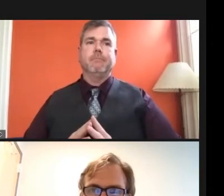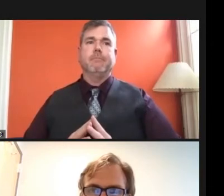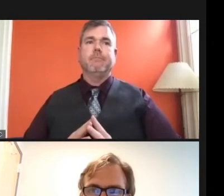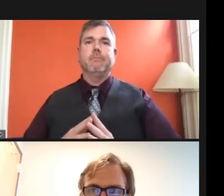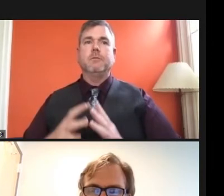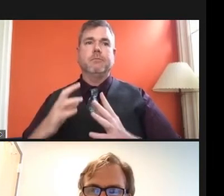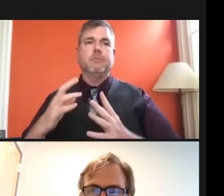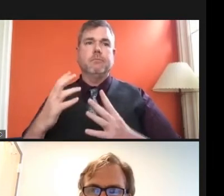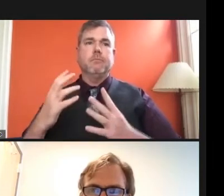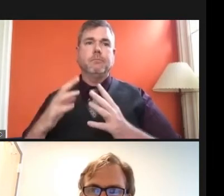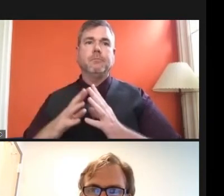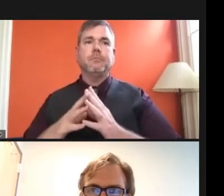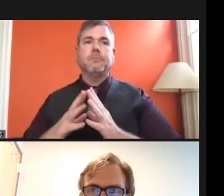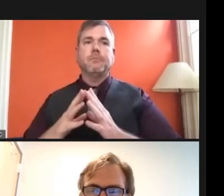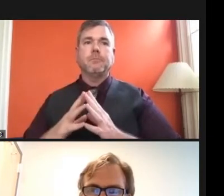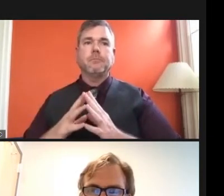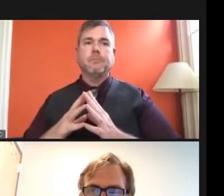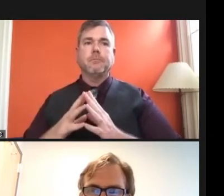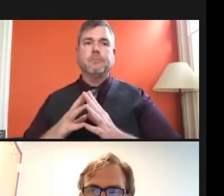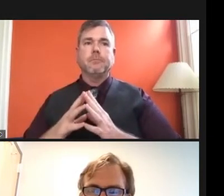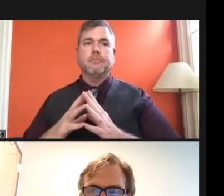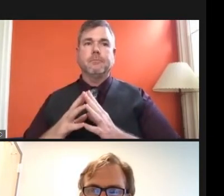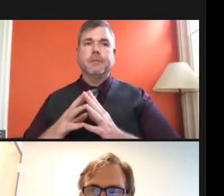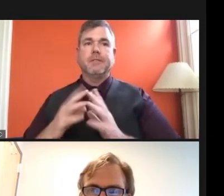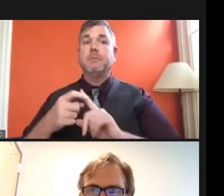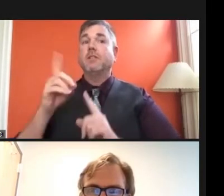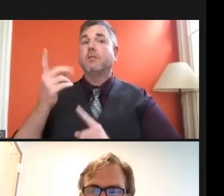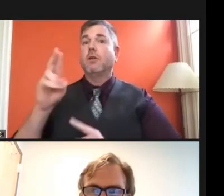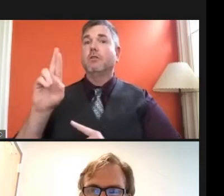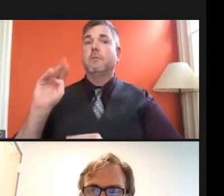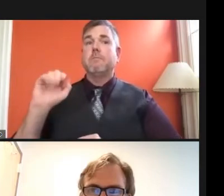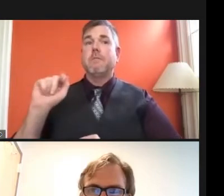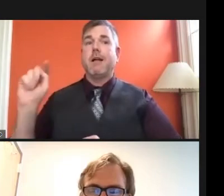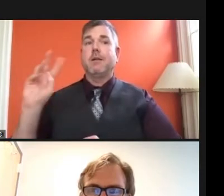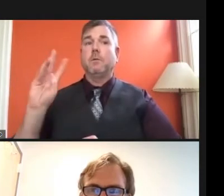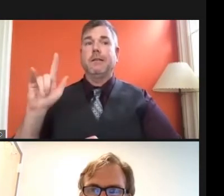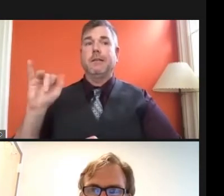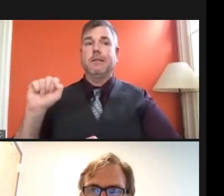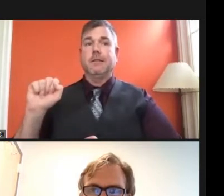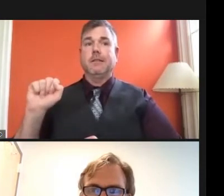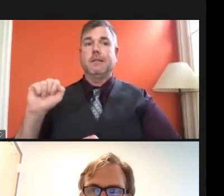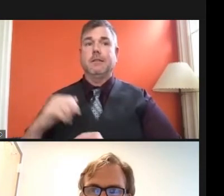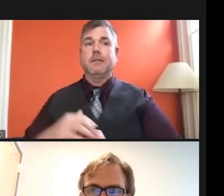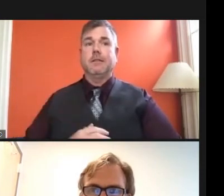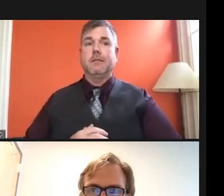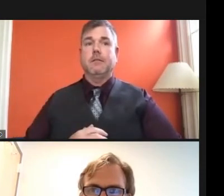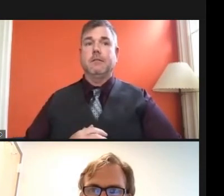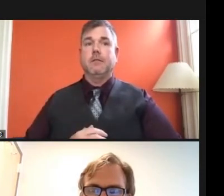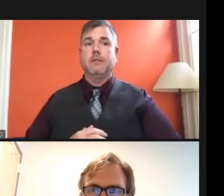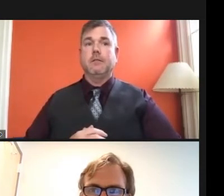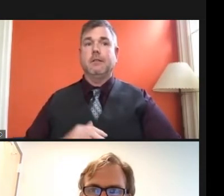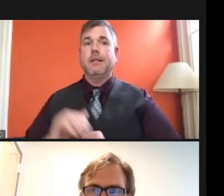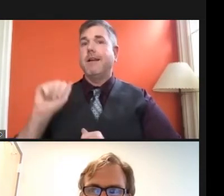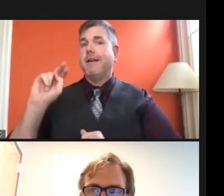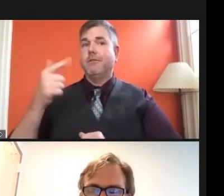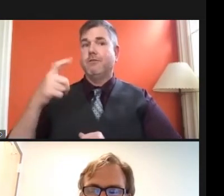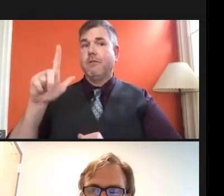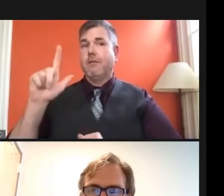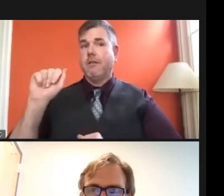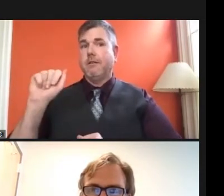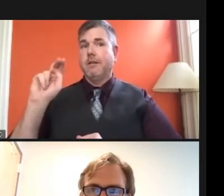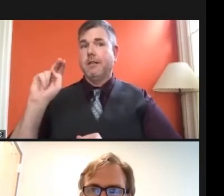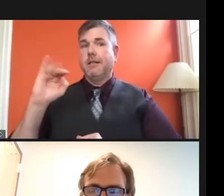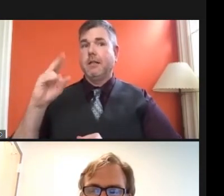Willis, Marin's Public Health Officer, Angela Nicholson, Director of Marin's Emergency Operations Center, and Max